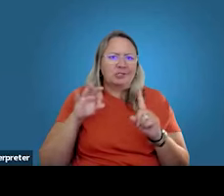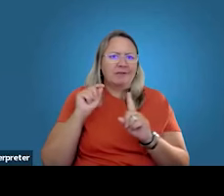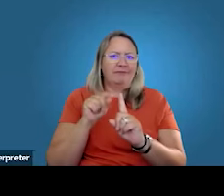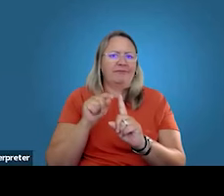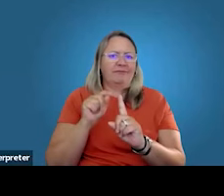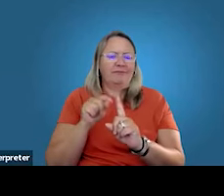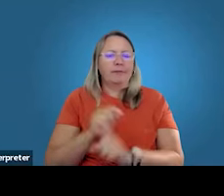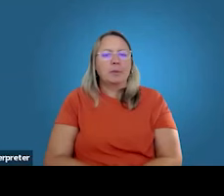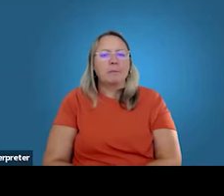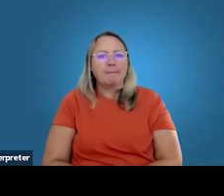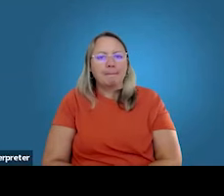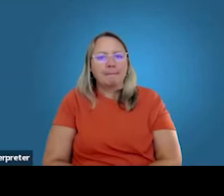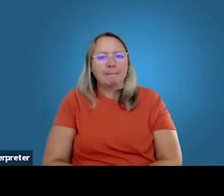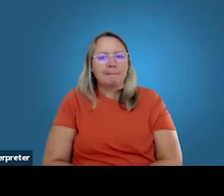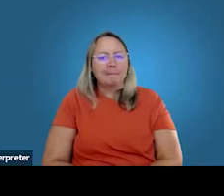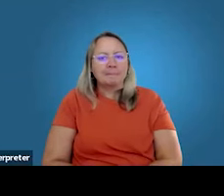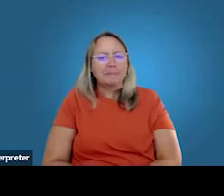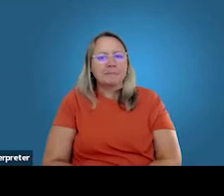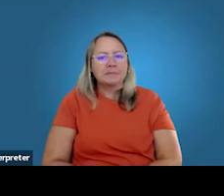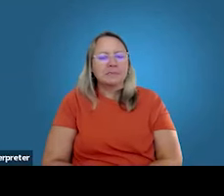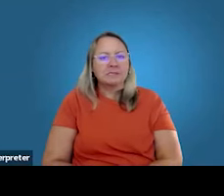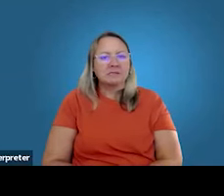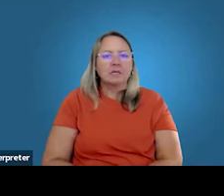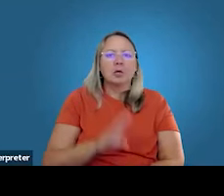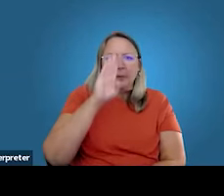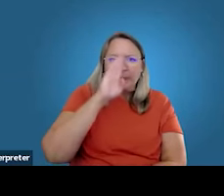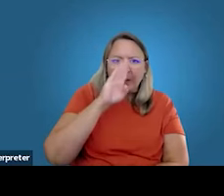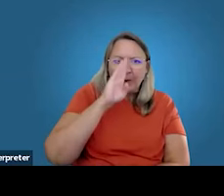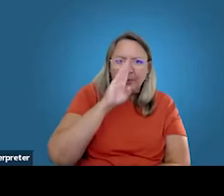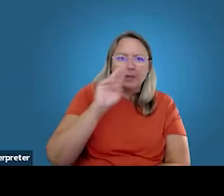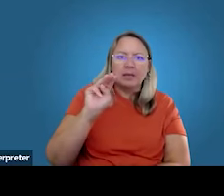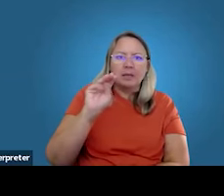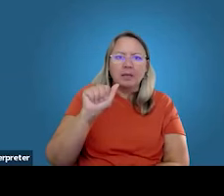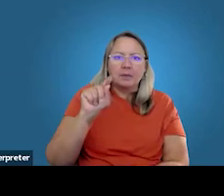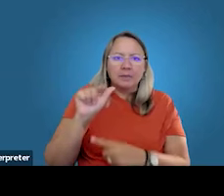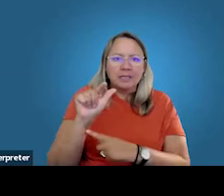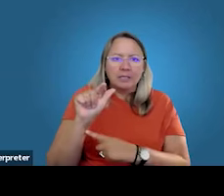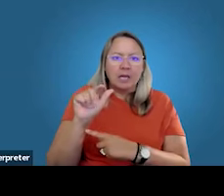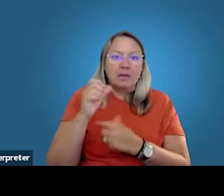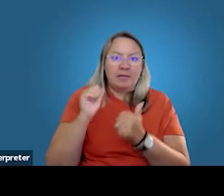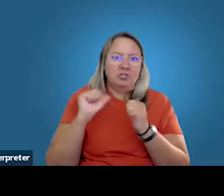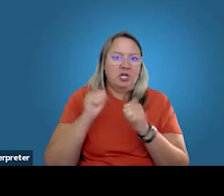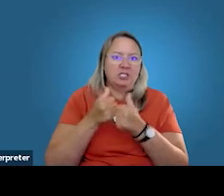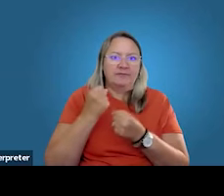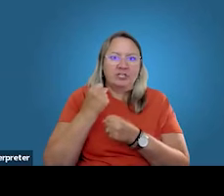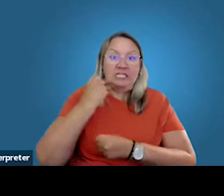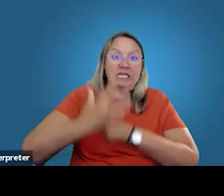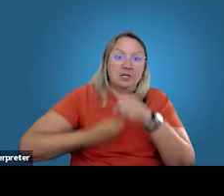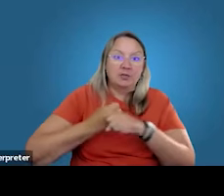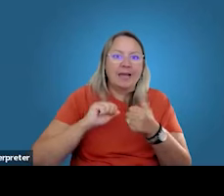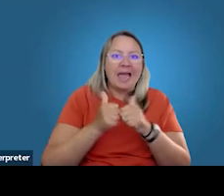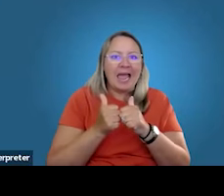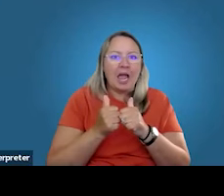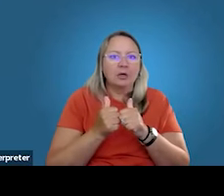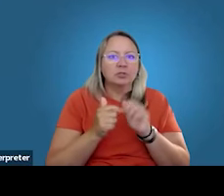jeopardy, because this came along at a time where Barbie and Mattel had been having challenges for years about how to